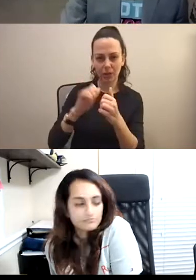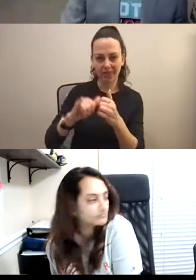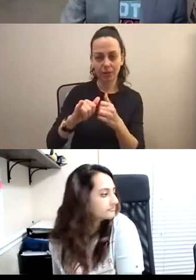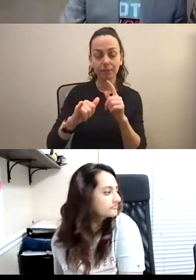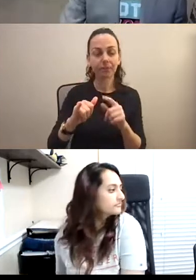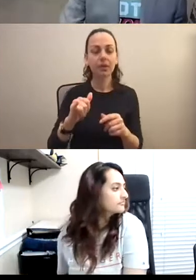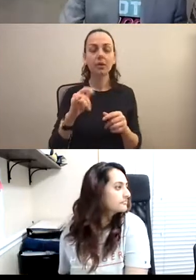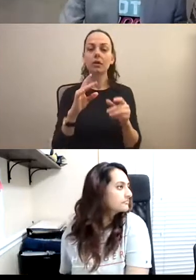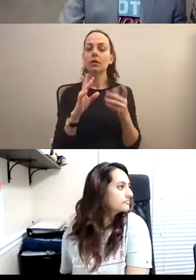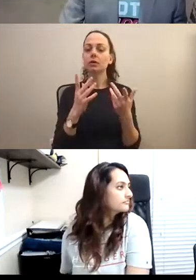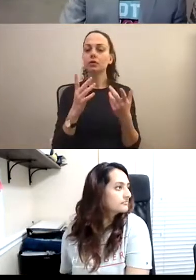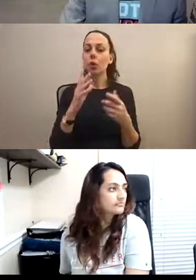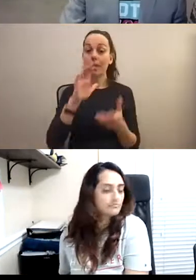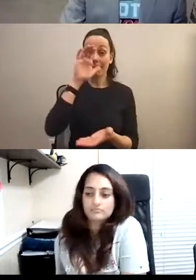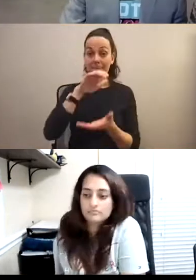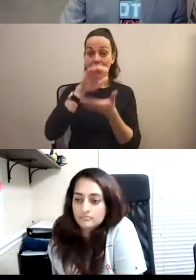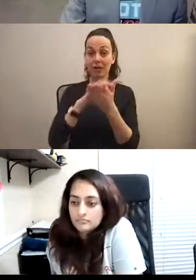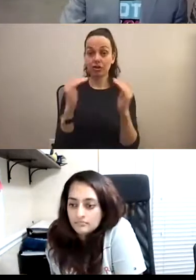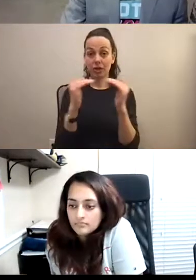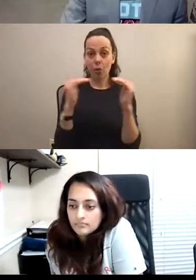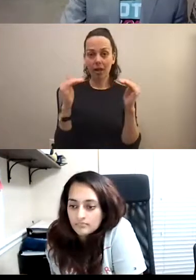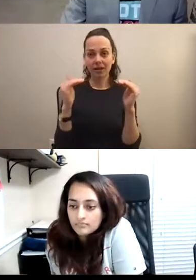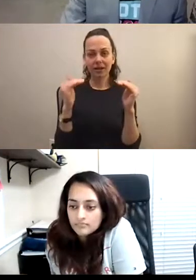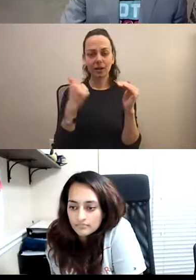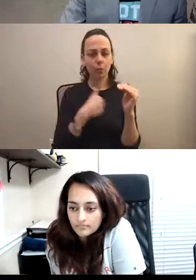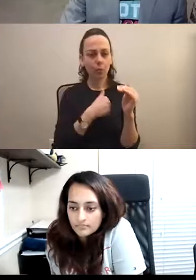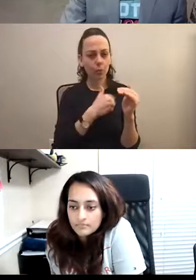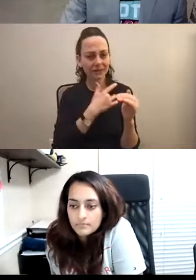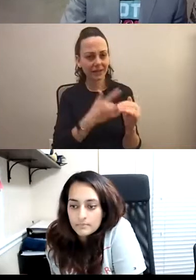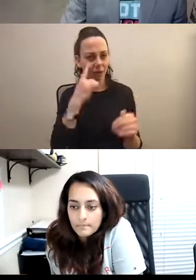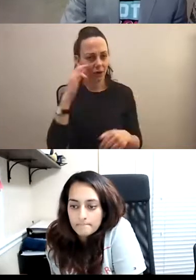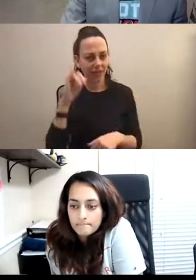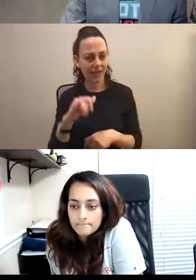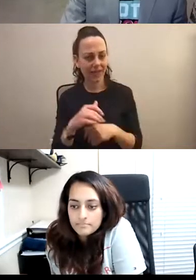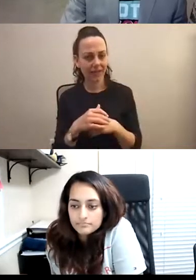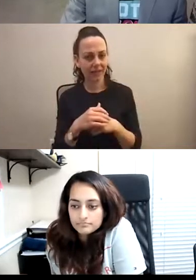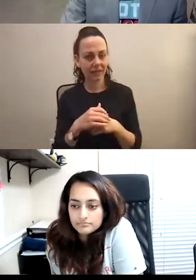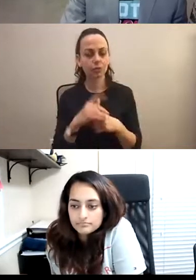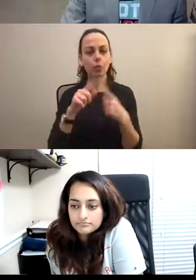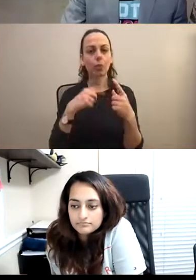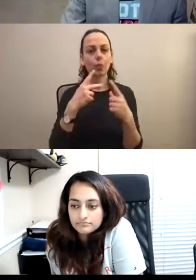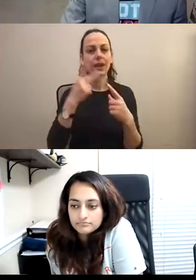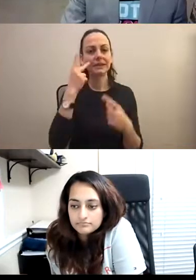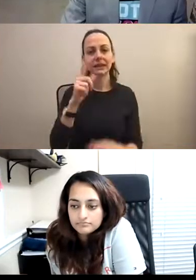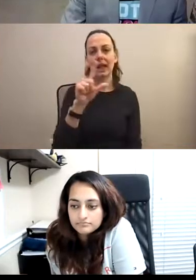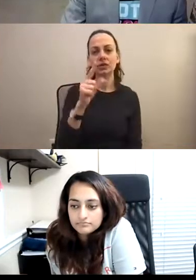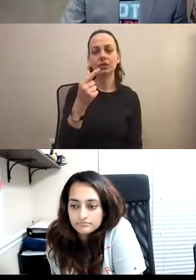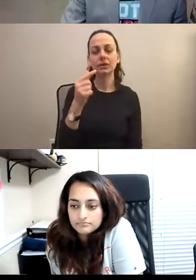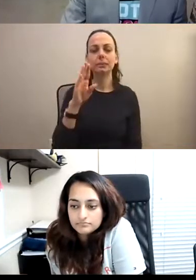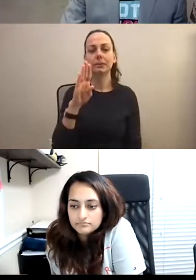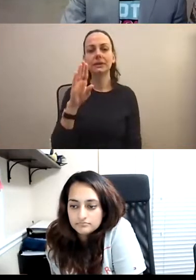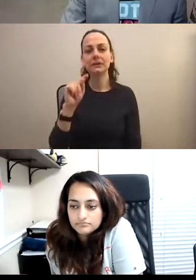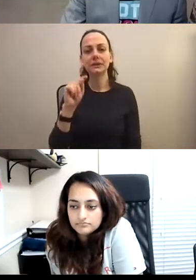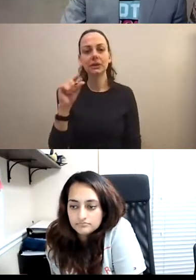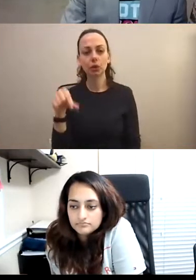equality, generally we tend to forget this part. And so when I see LGBTQ outlets talking